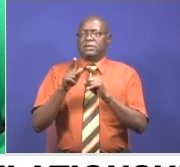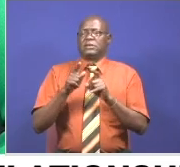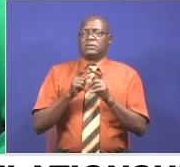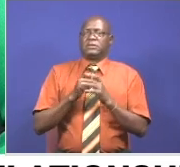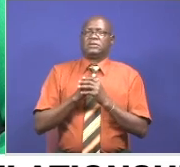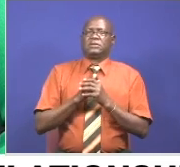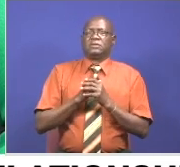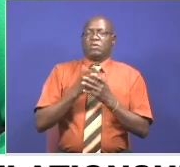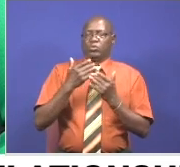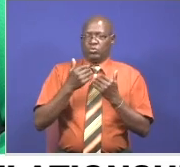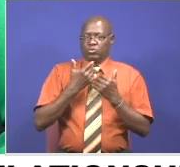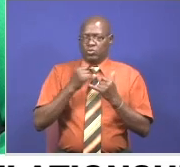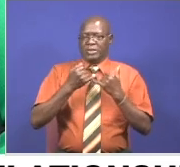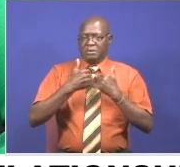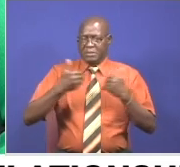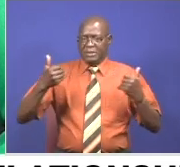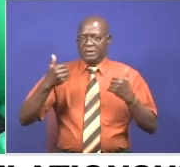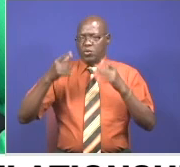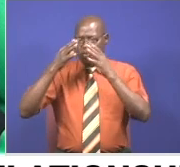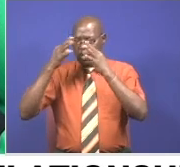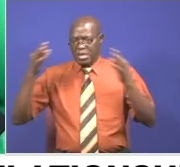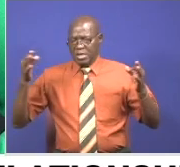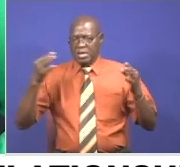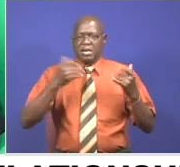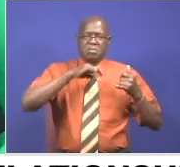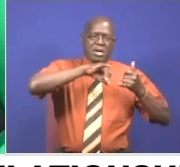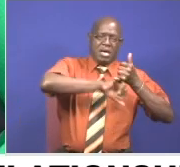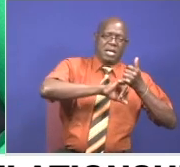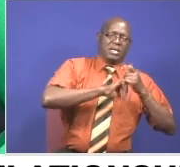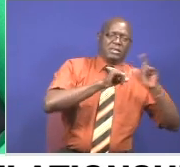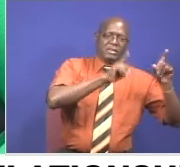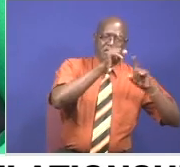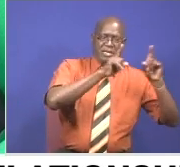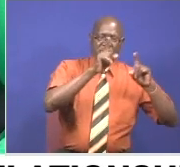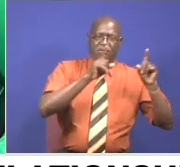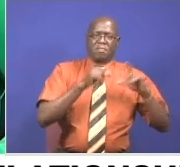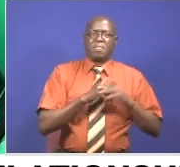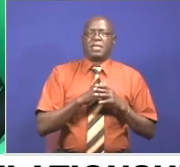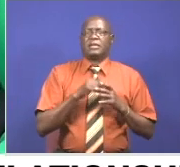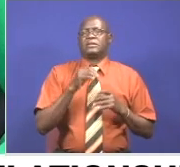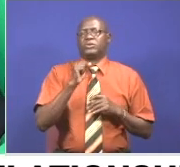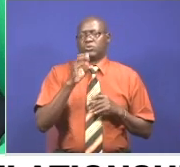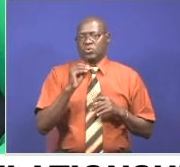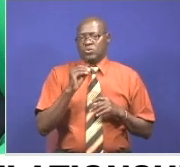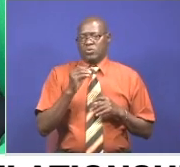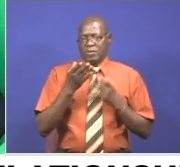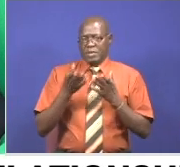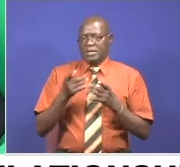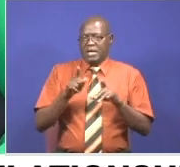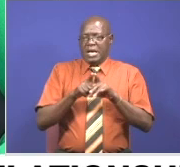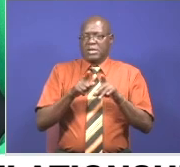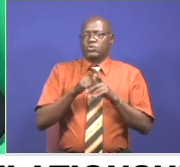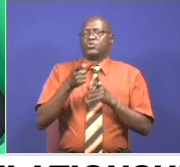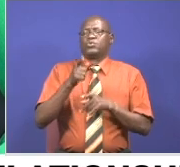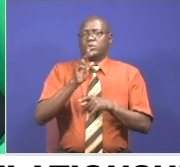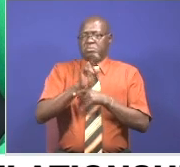the wedding and the marriage journey. That is where now the starting point should be. So that as you spend, ask